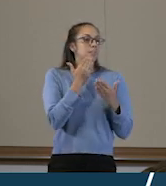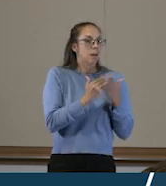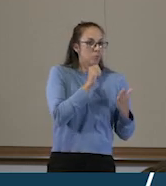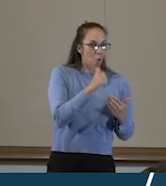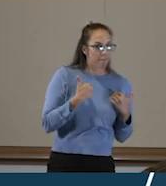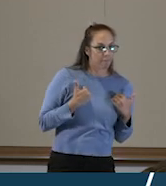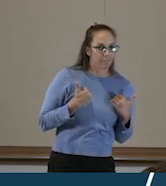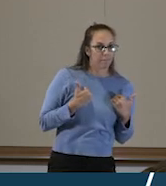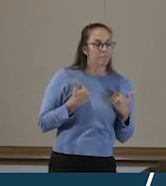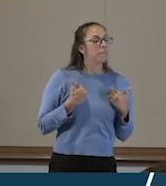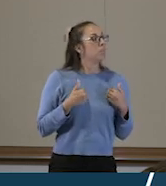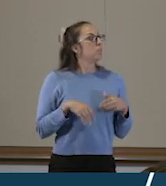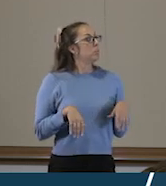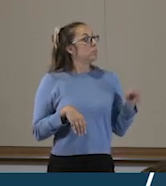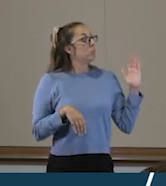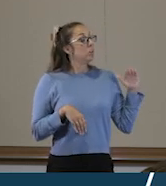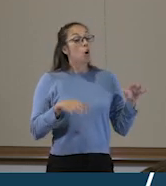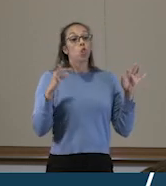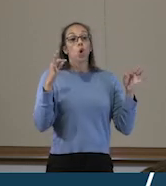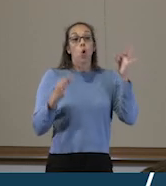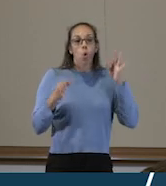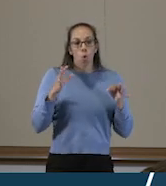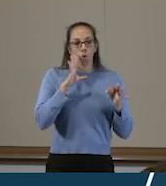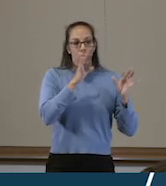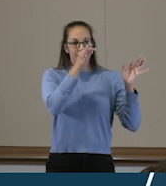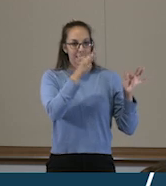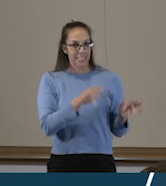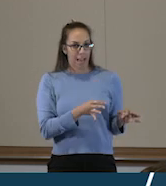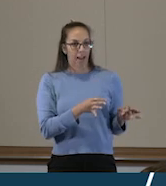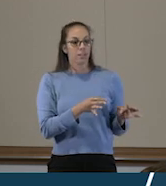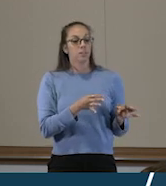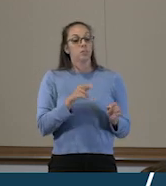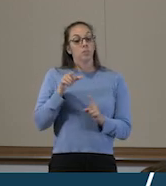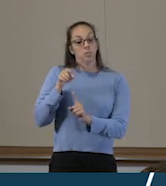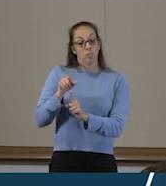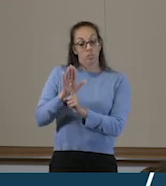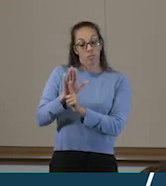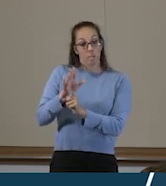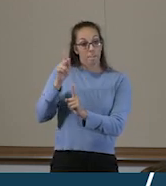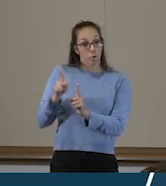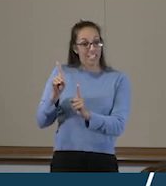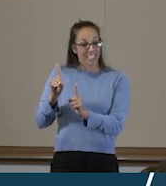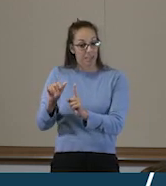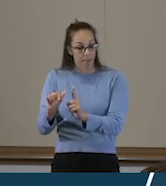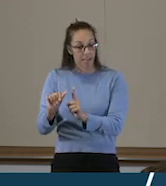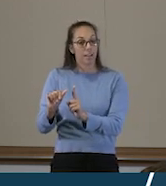decides which of the rights the individual retains and which rights are delegated to the guardian.